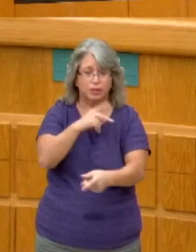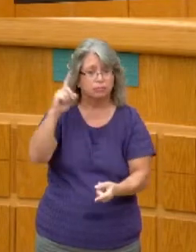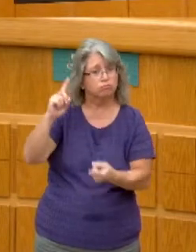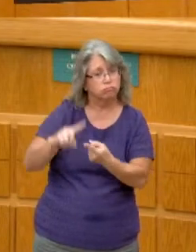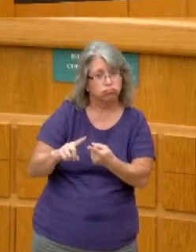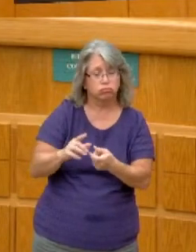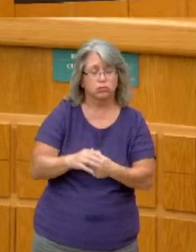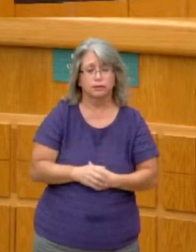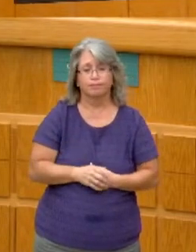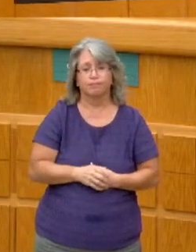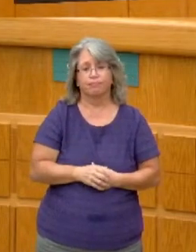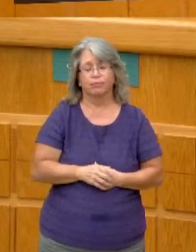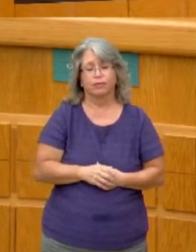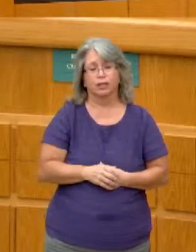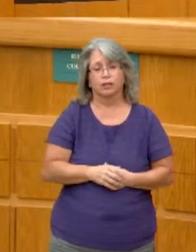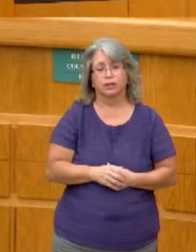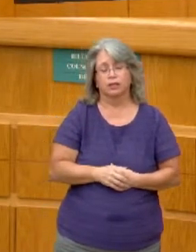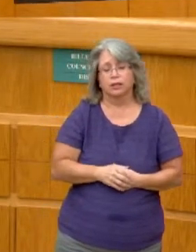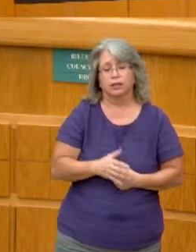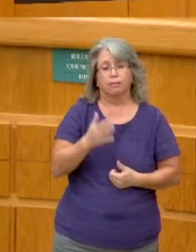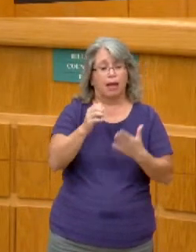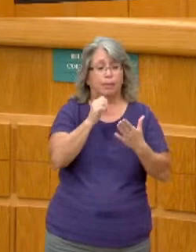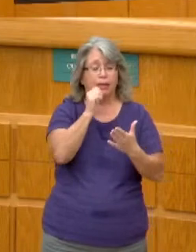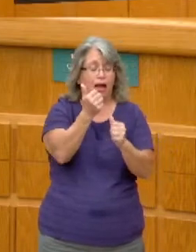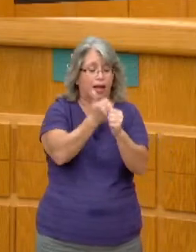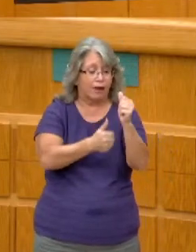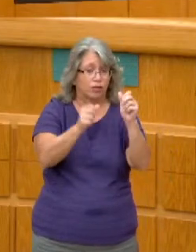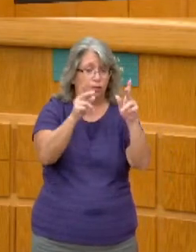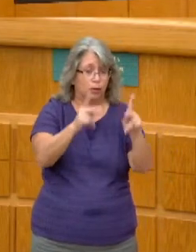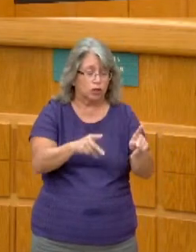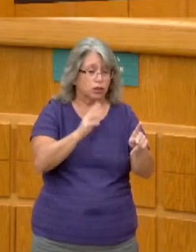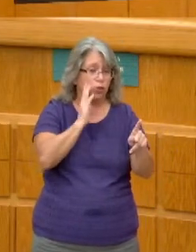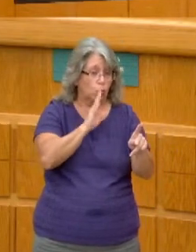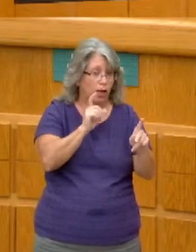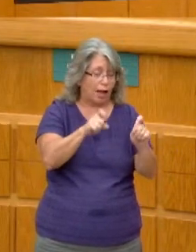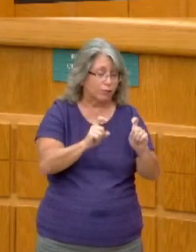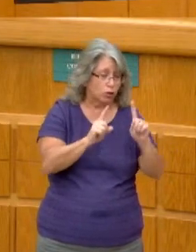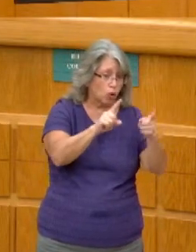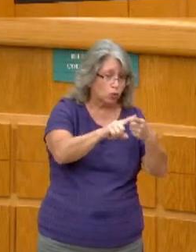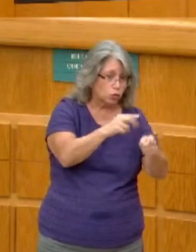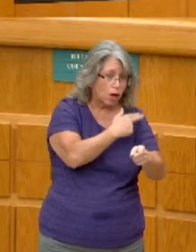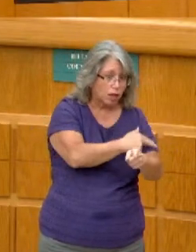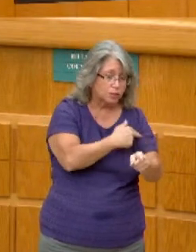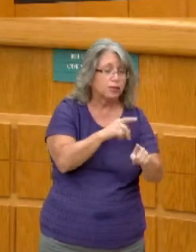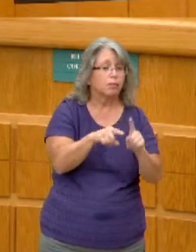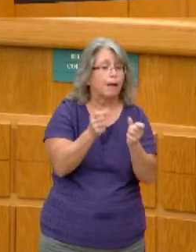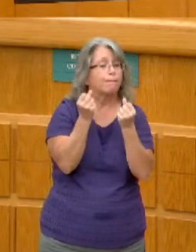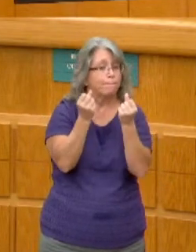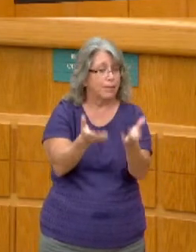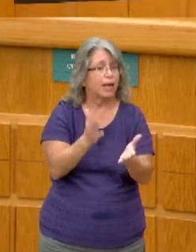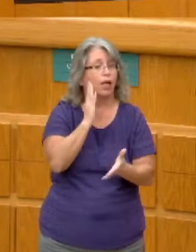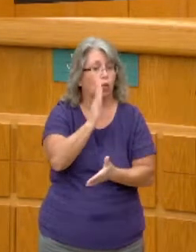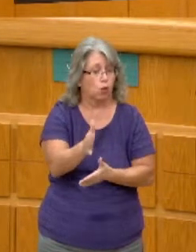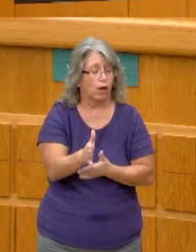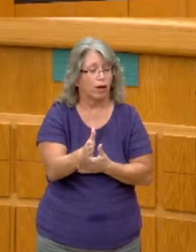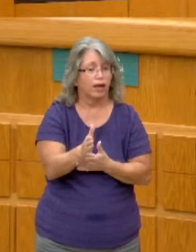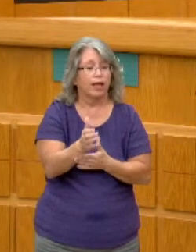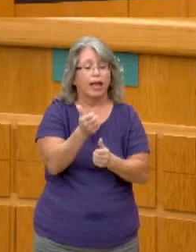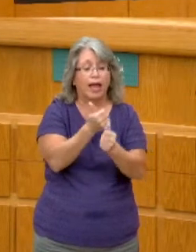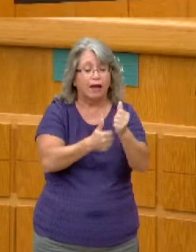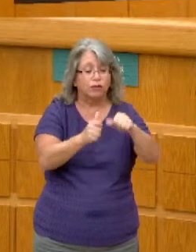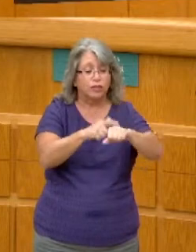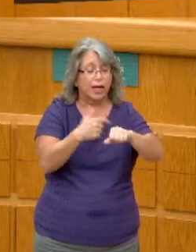to the hospital, many would have. We know that. And every patient we keep out of the hospital not only has a